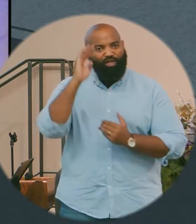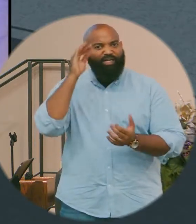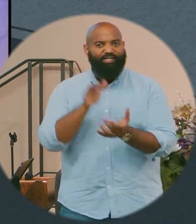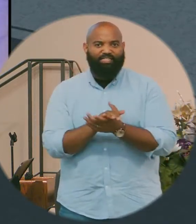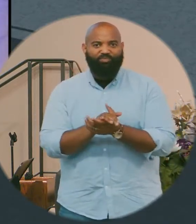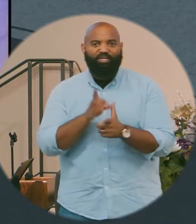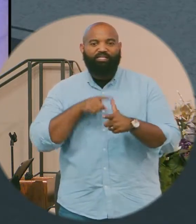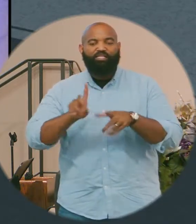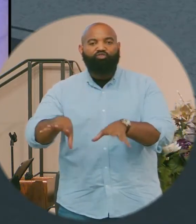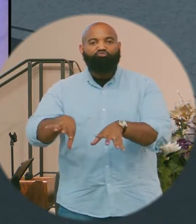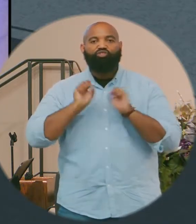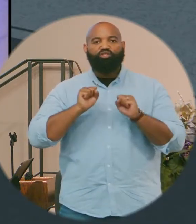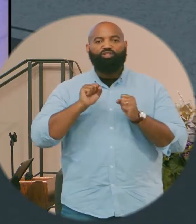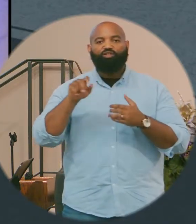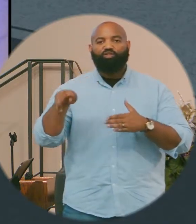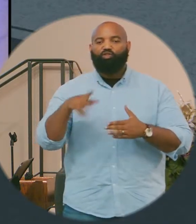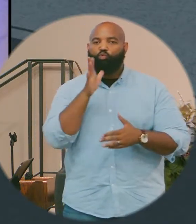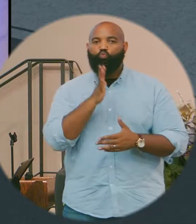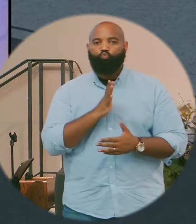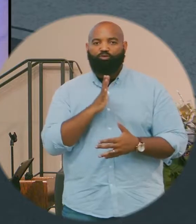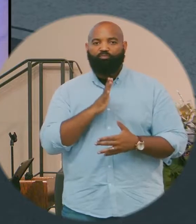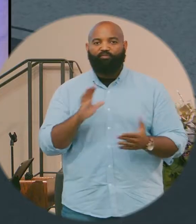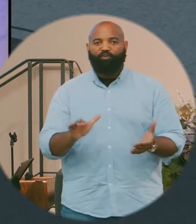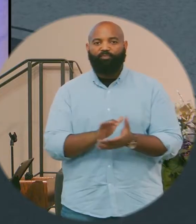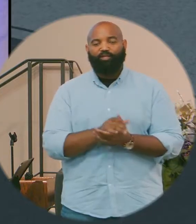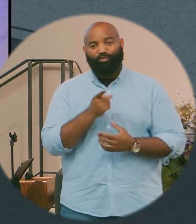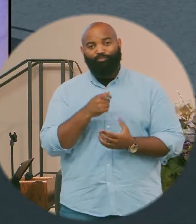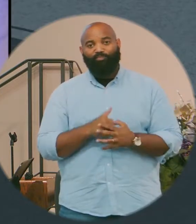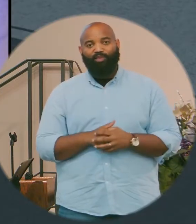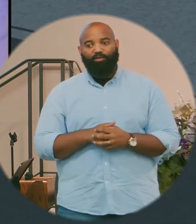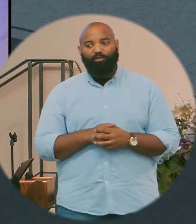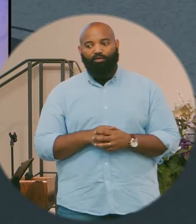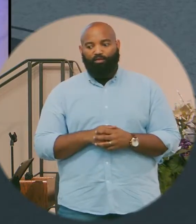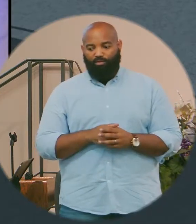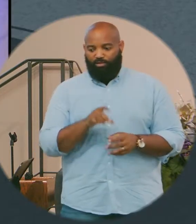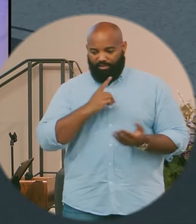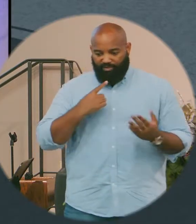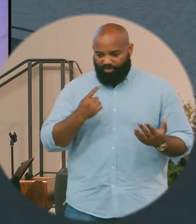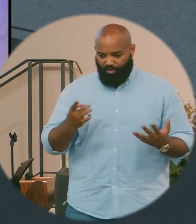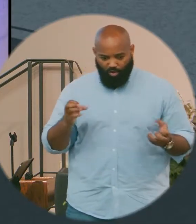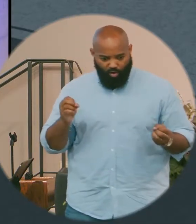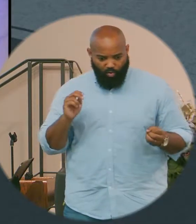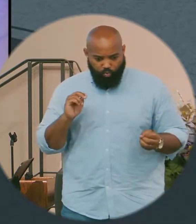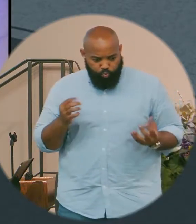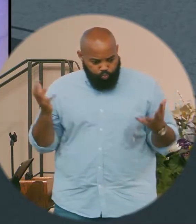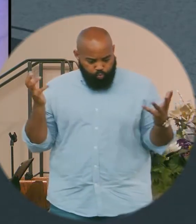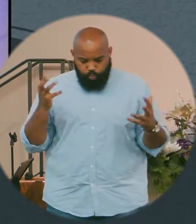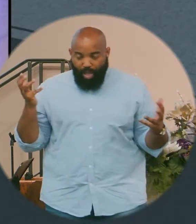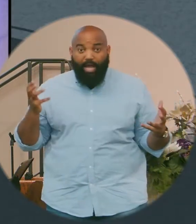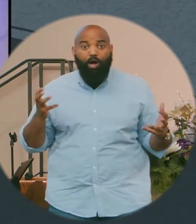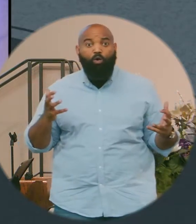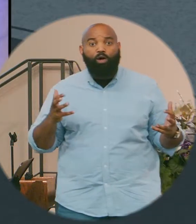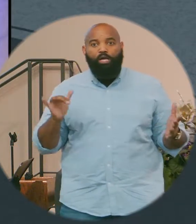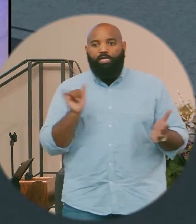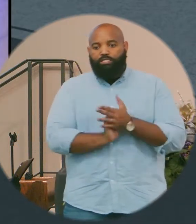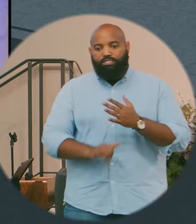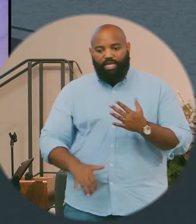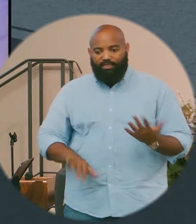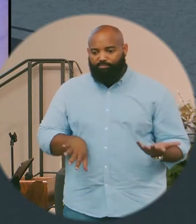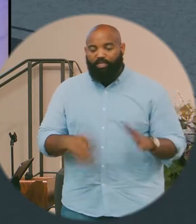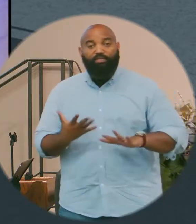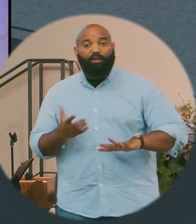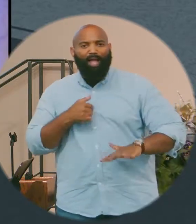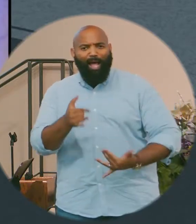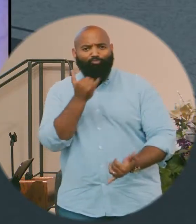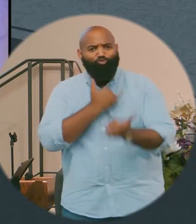recognized that who he was, because accountability offers a different perspective. Account accountability